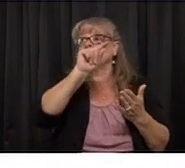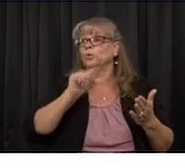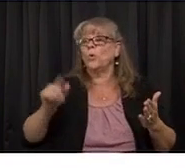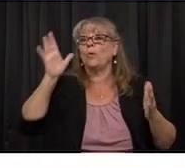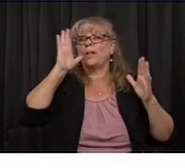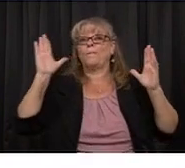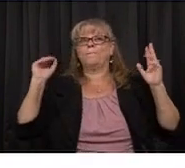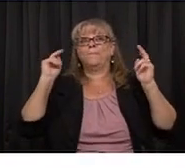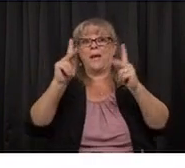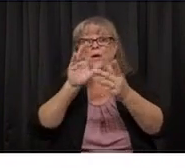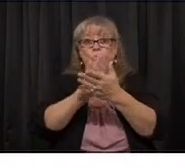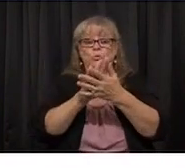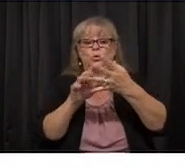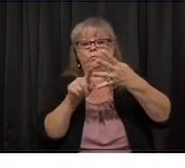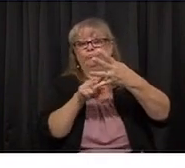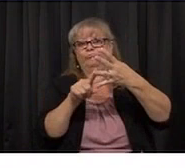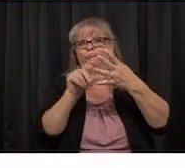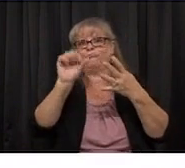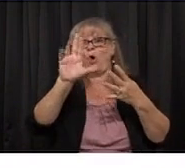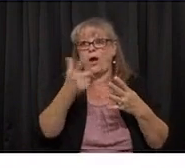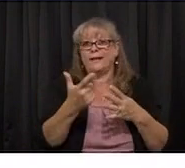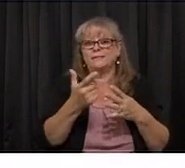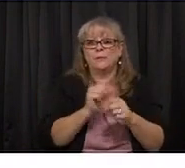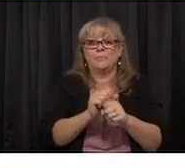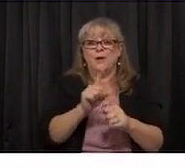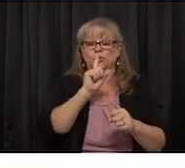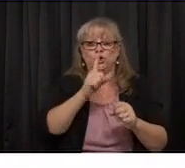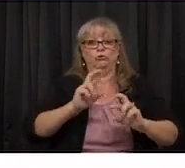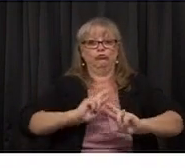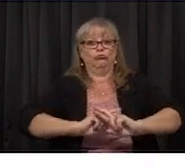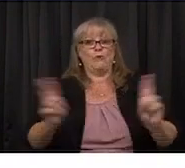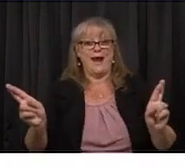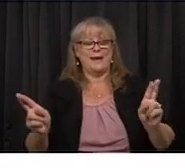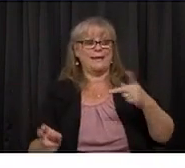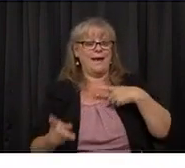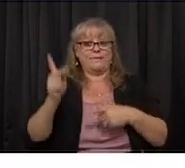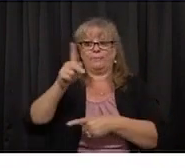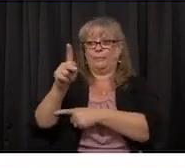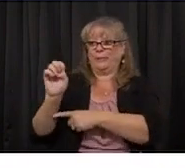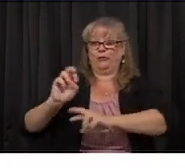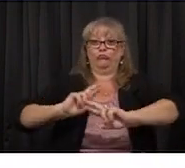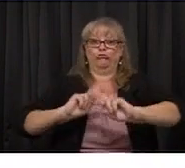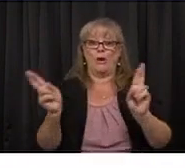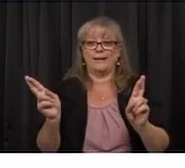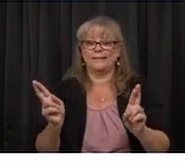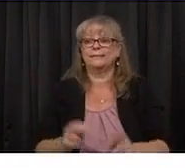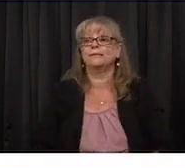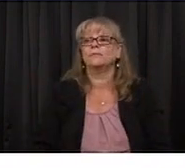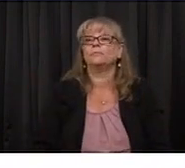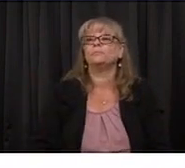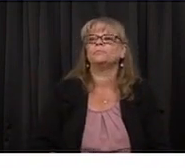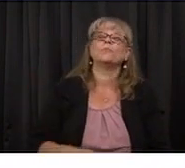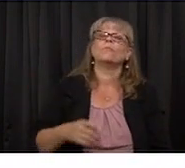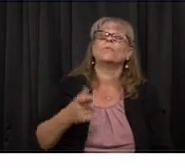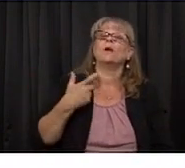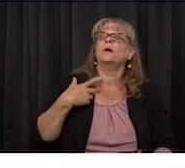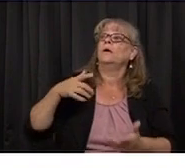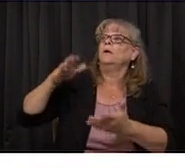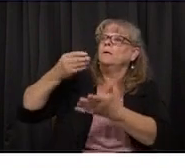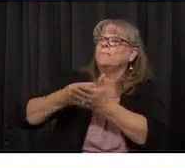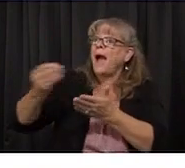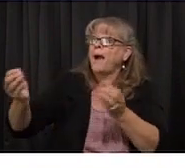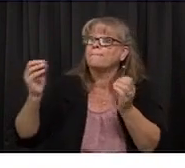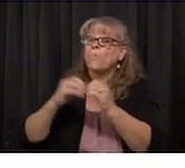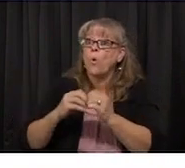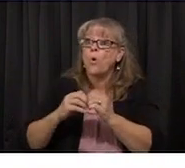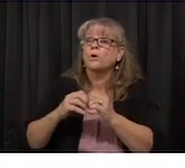grade protection. And frankly, as we can successfully acquire more PPE, we hope to be in an even better position to